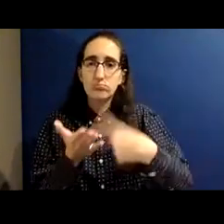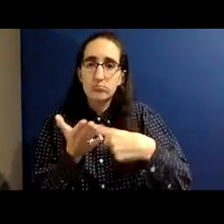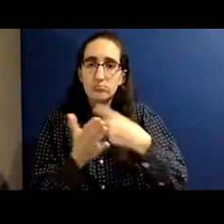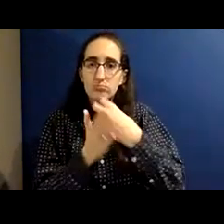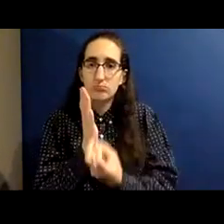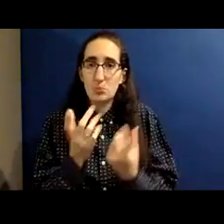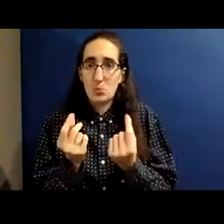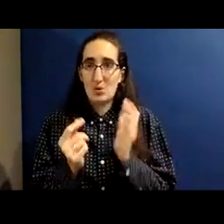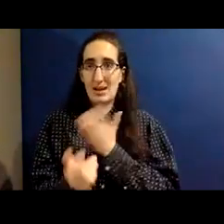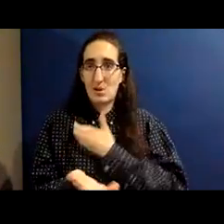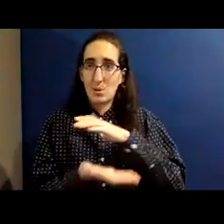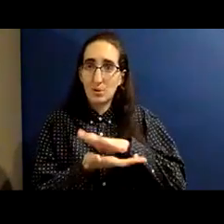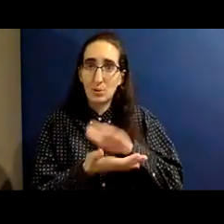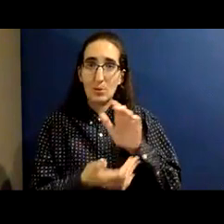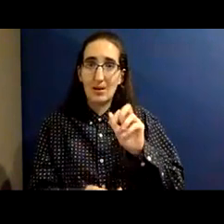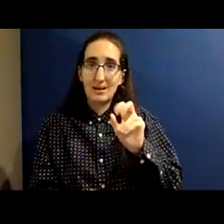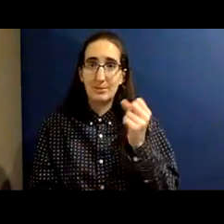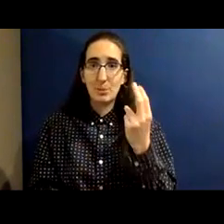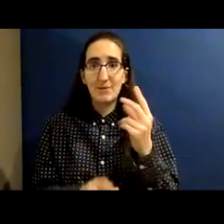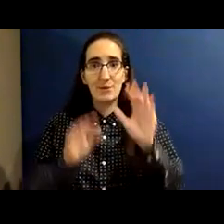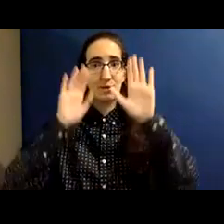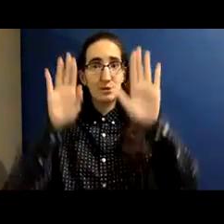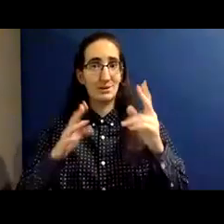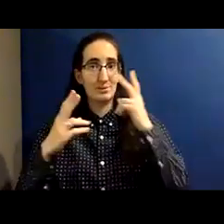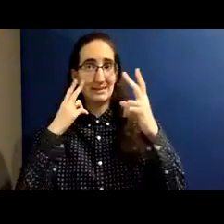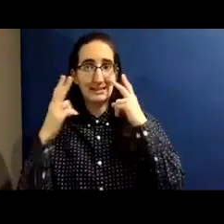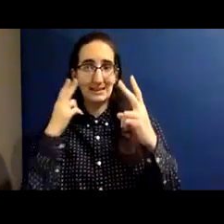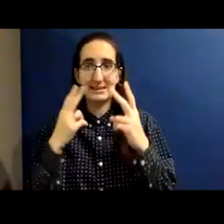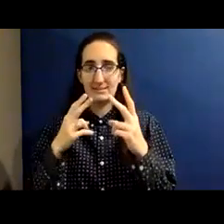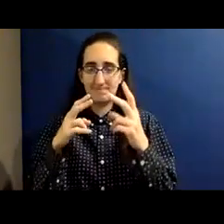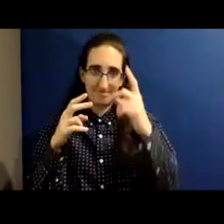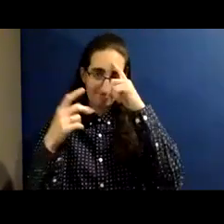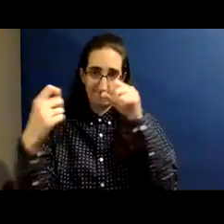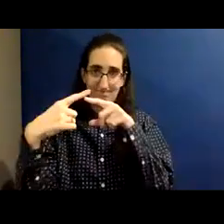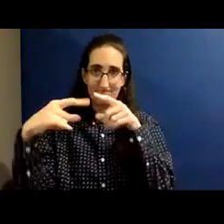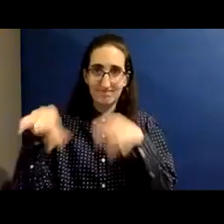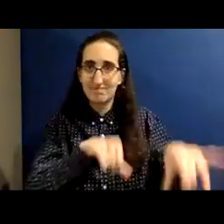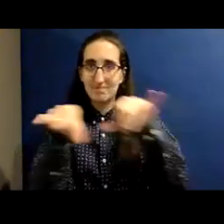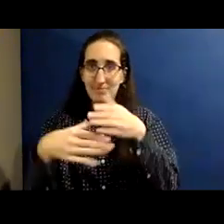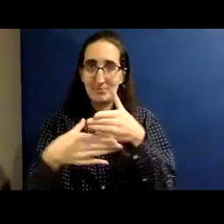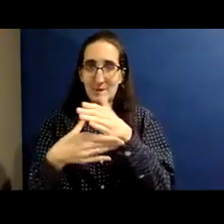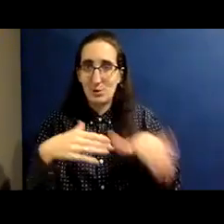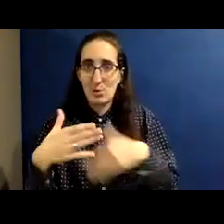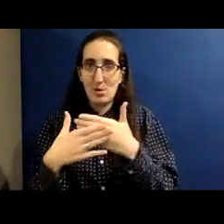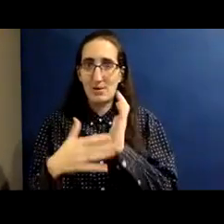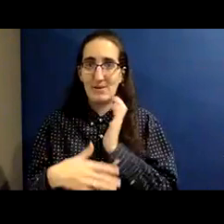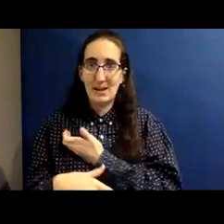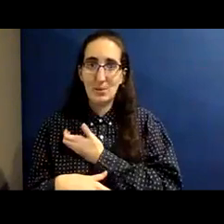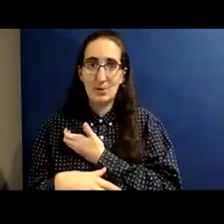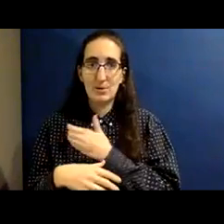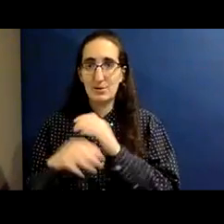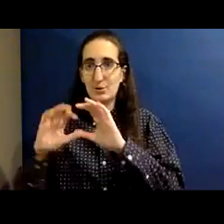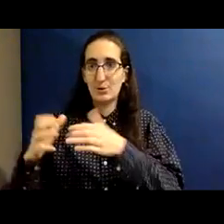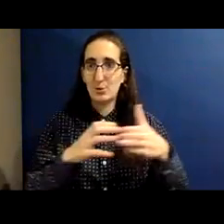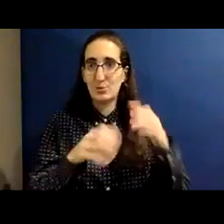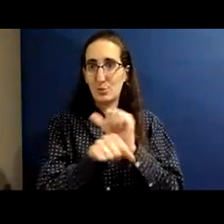doing at Adams 12, it's great to see the synchronicity between all of our groups